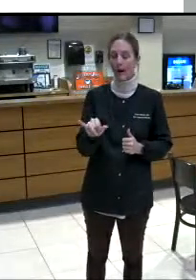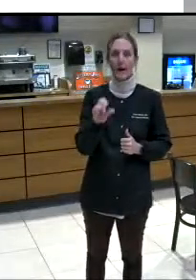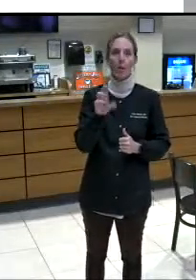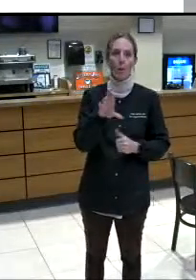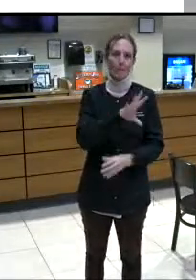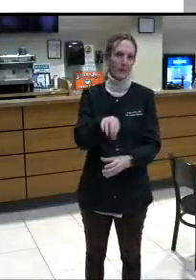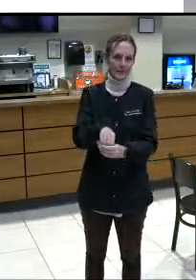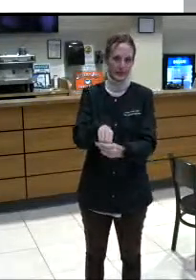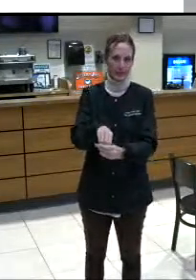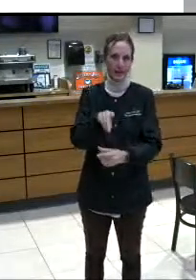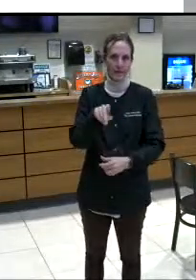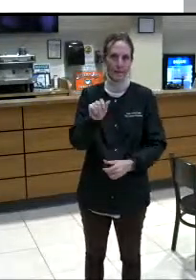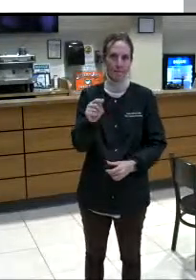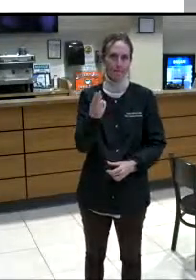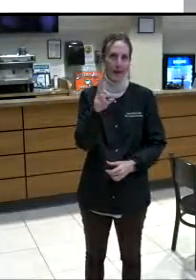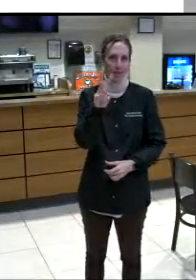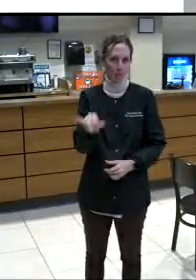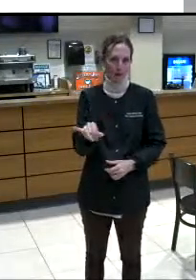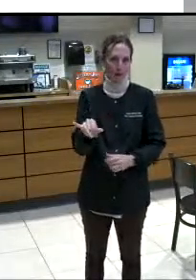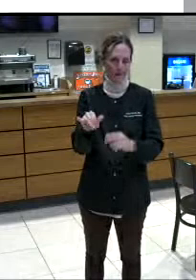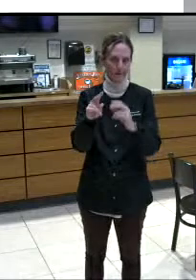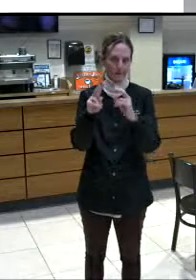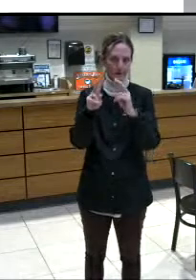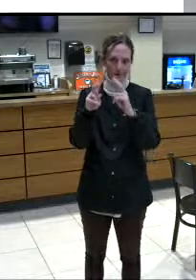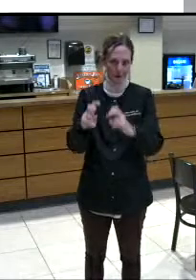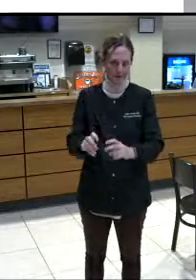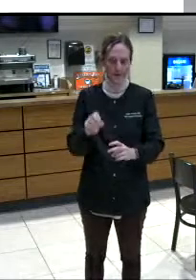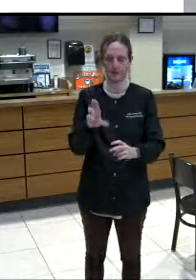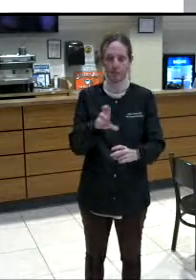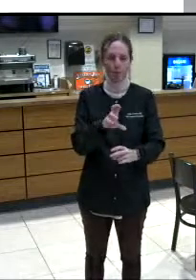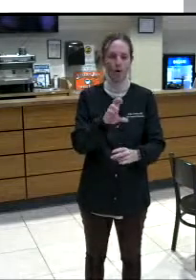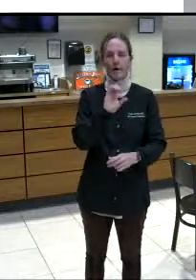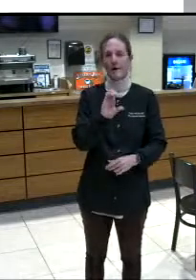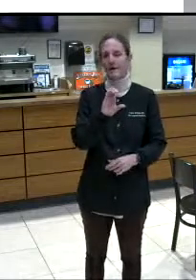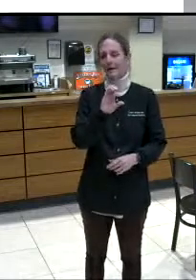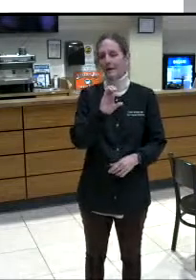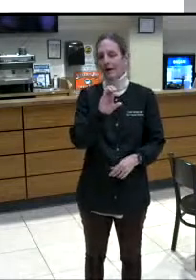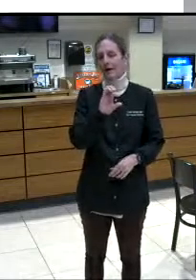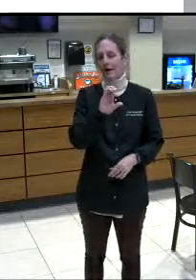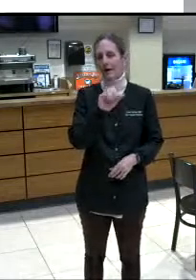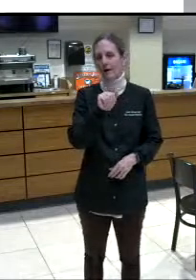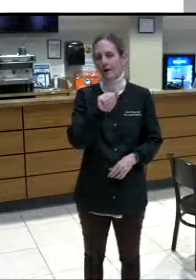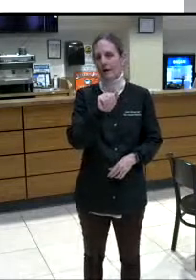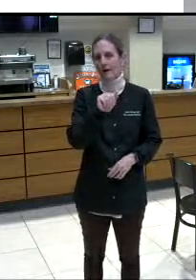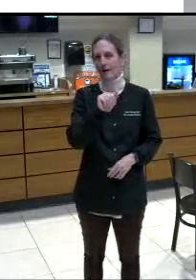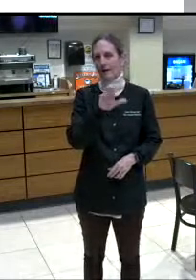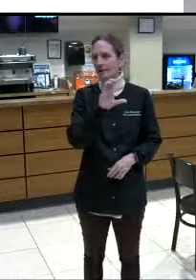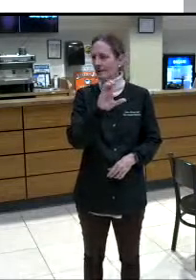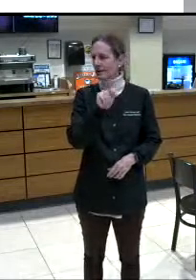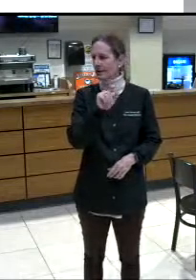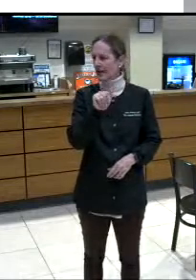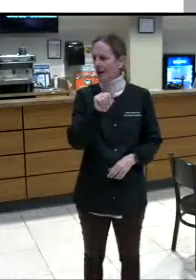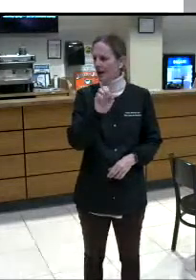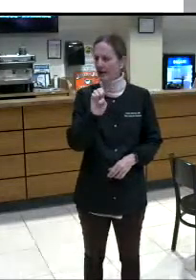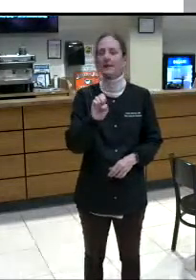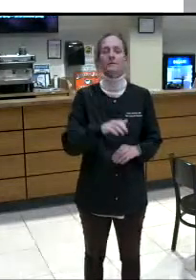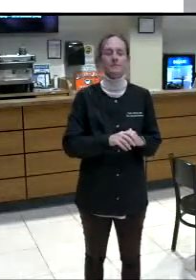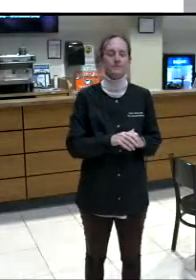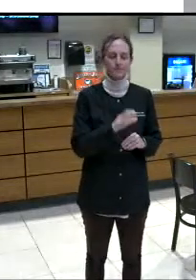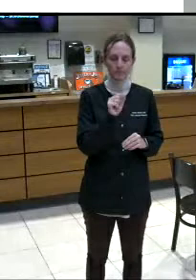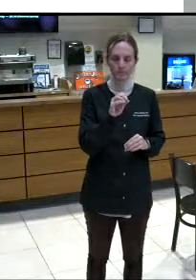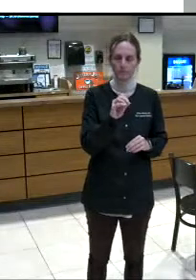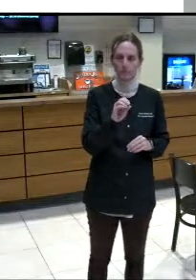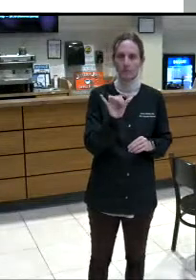assessment, or participating in CTAE or taking a fine arts class doesn't determine whether